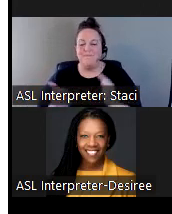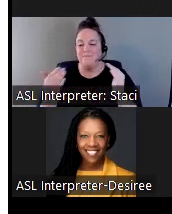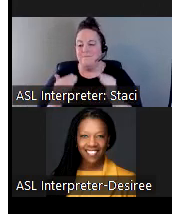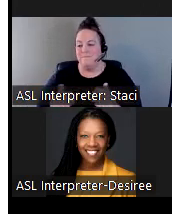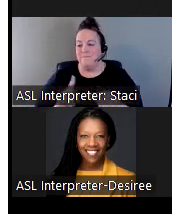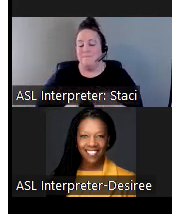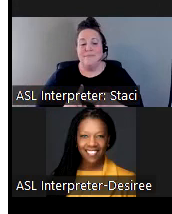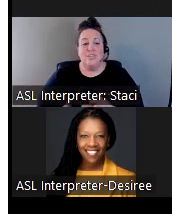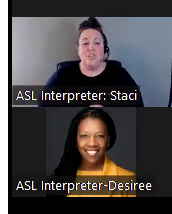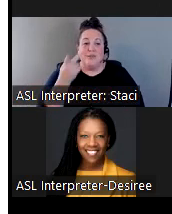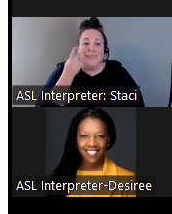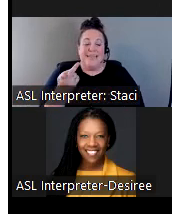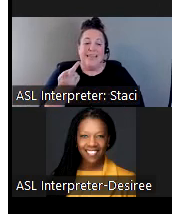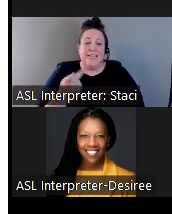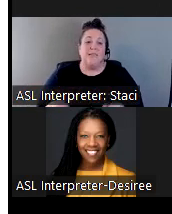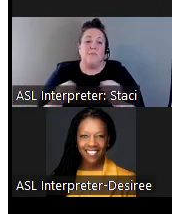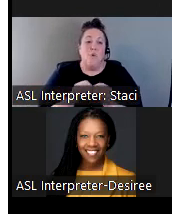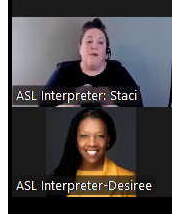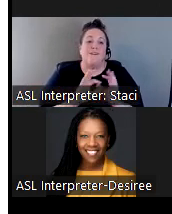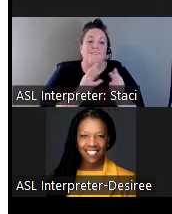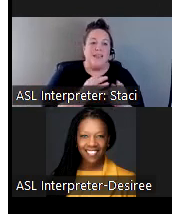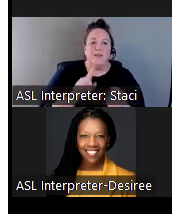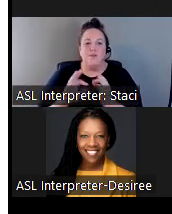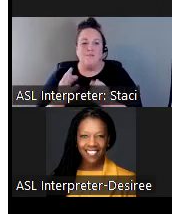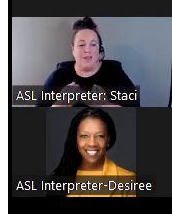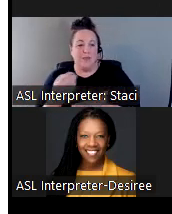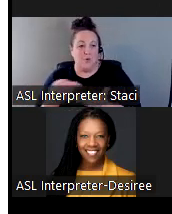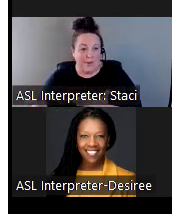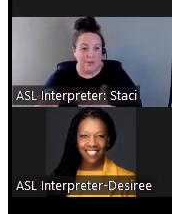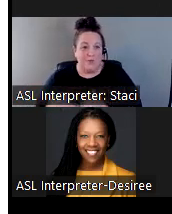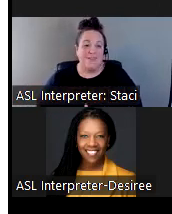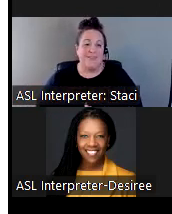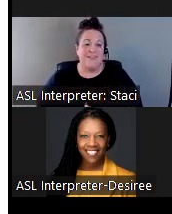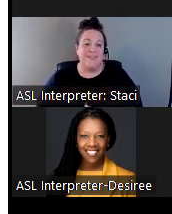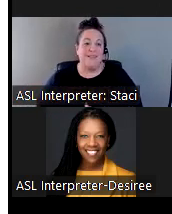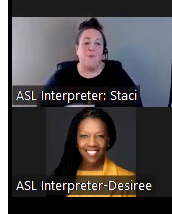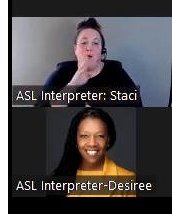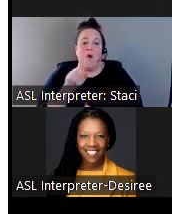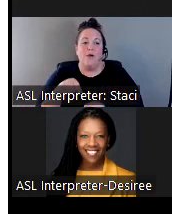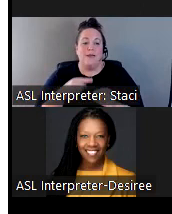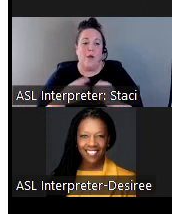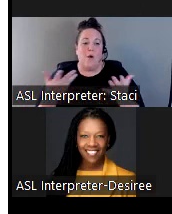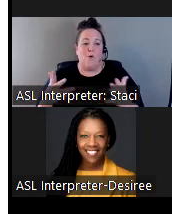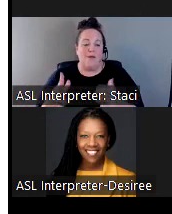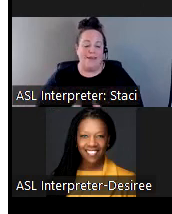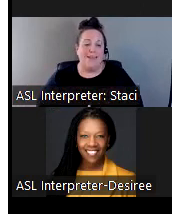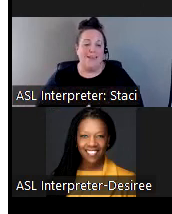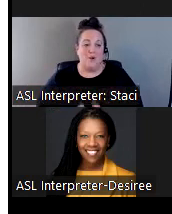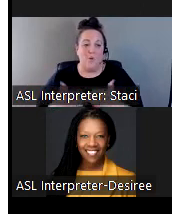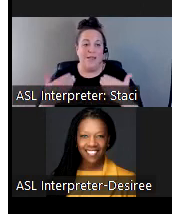As you see, it gives us more family-to-family resources outside of what we've already talked about today. Go